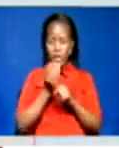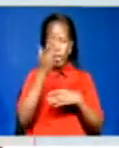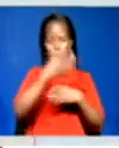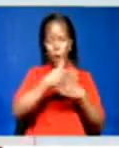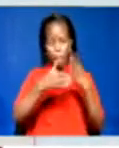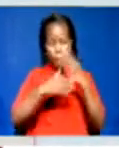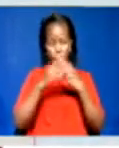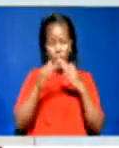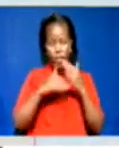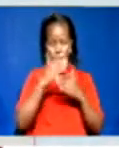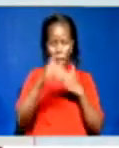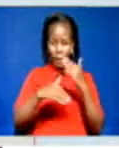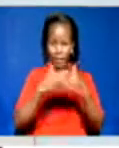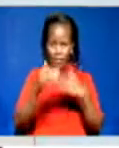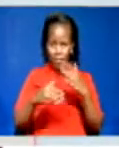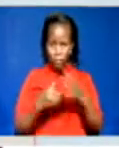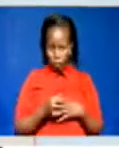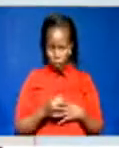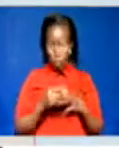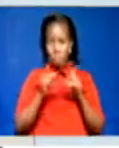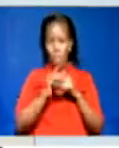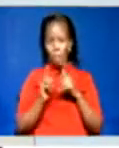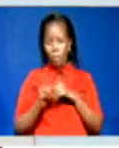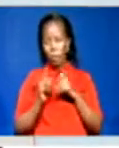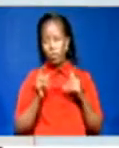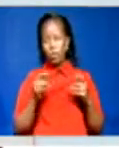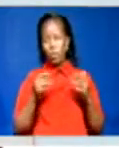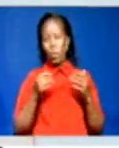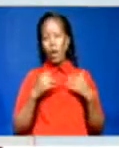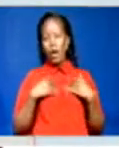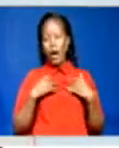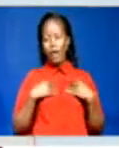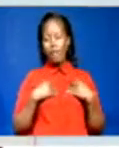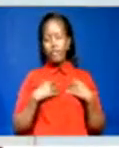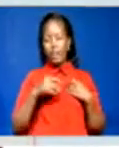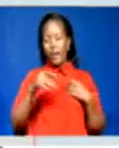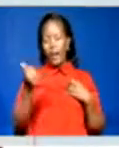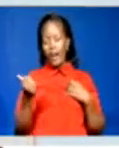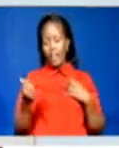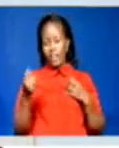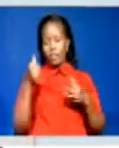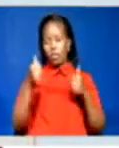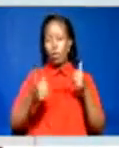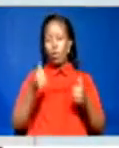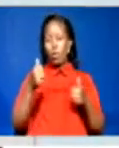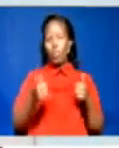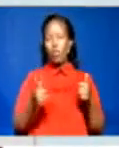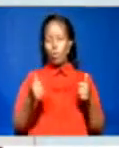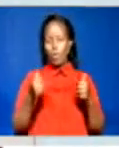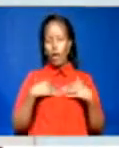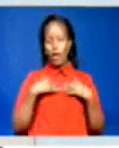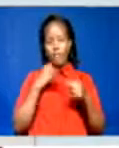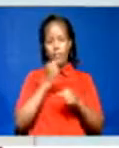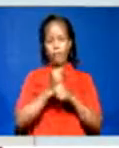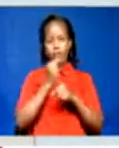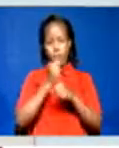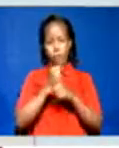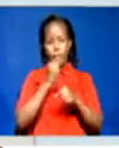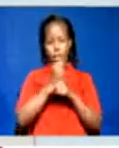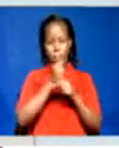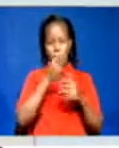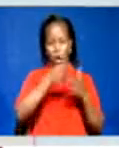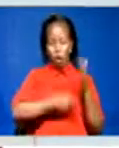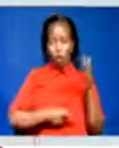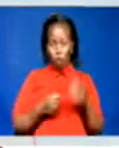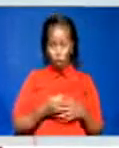look at, apart from that, single-digit lending, we also have need to look at labor. The cost of labor is